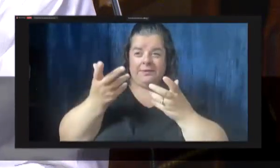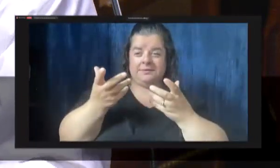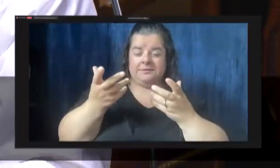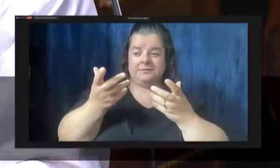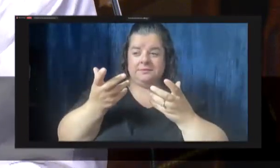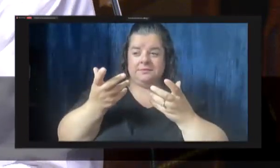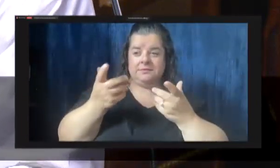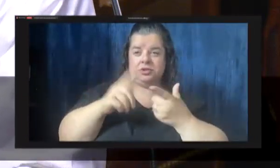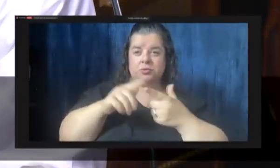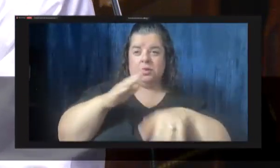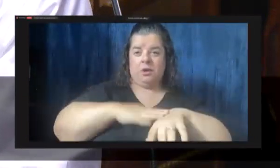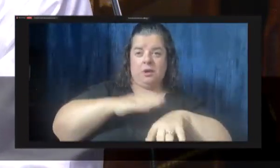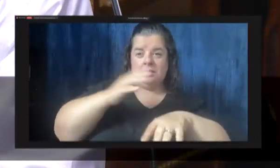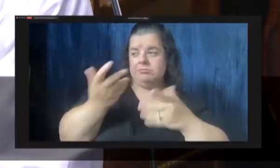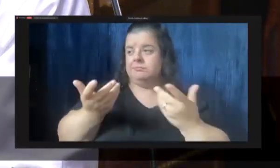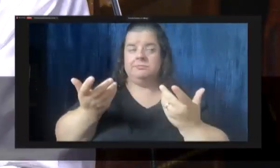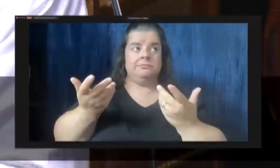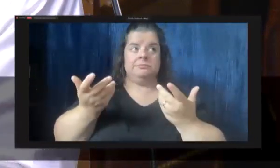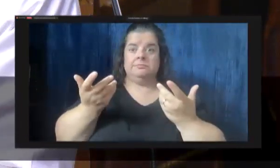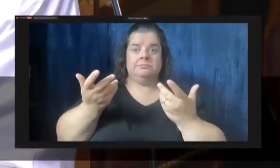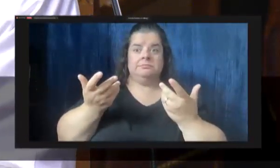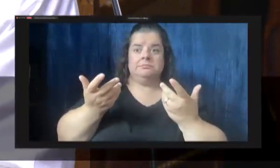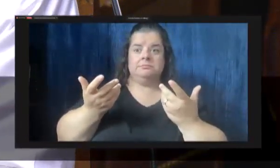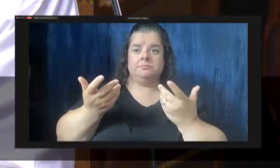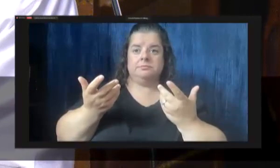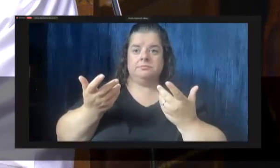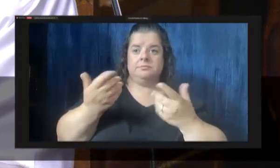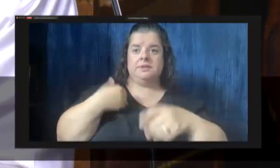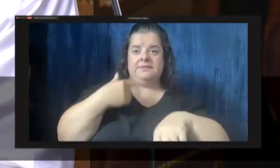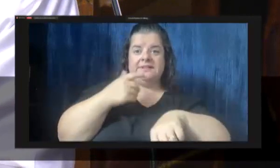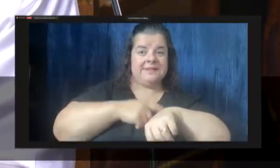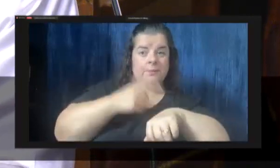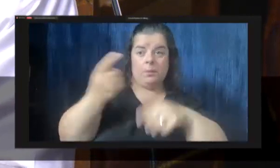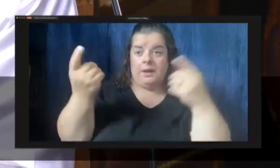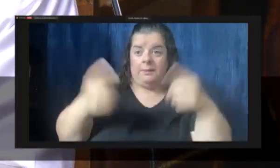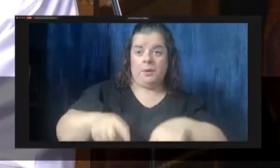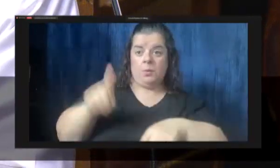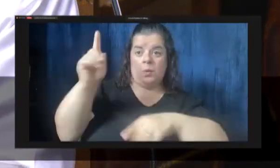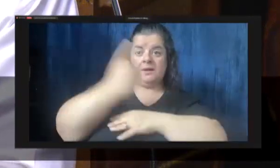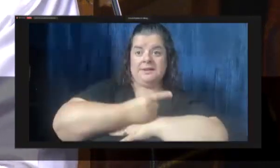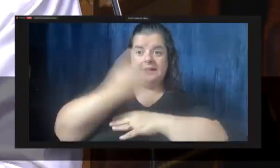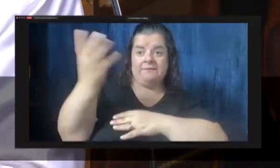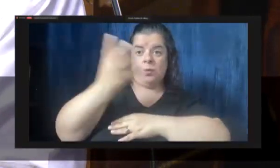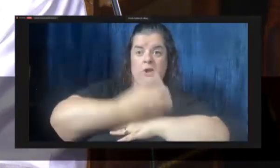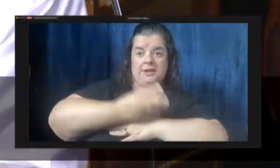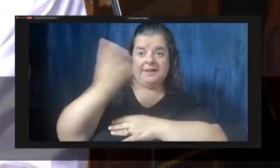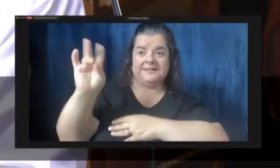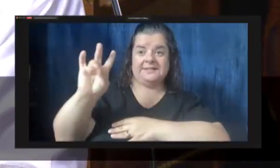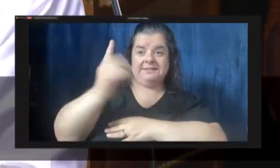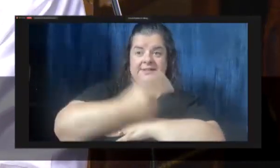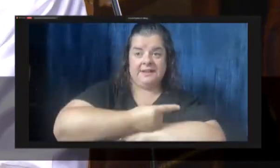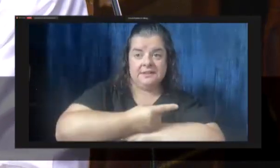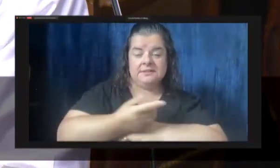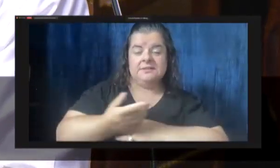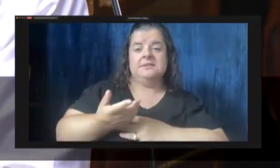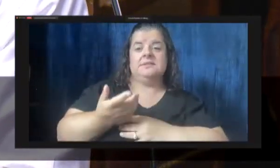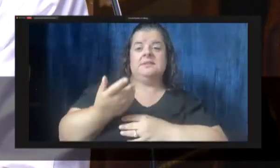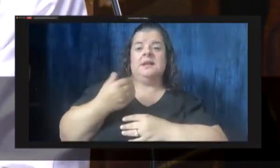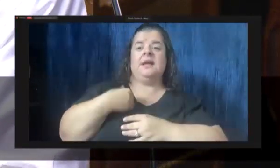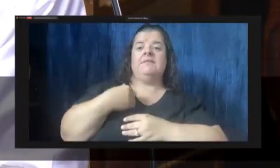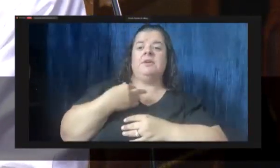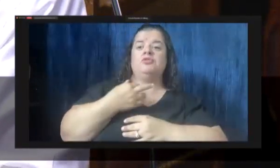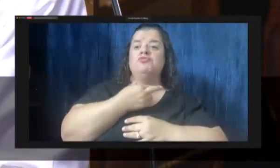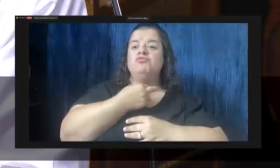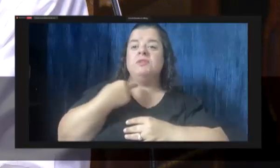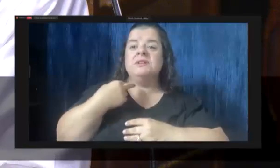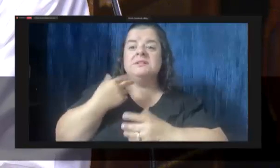call? Is there a time this is going to happen? 1 day, 2 days, 4 days, 7 days? And is there a risk that we don't